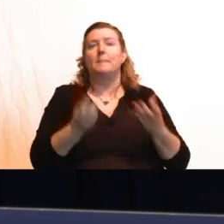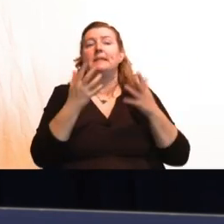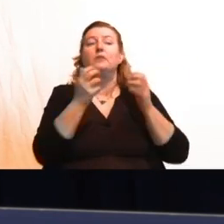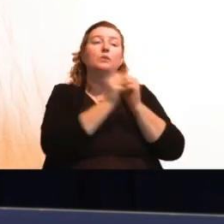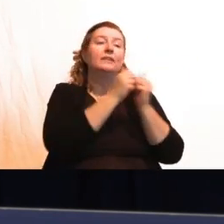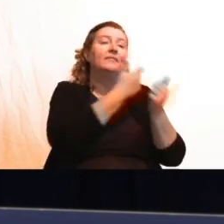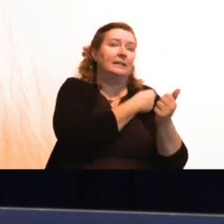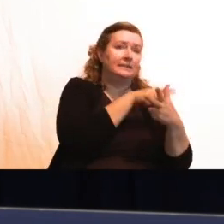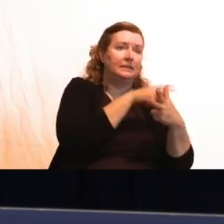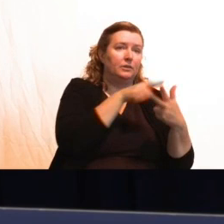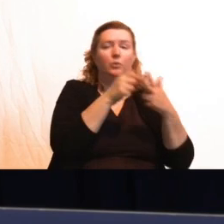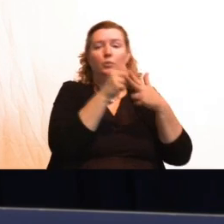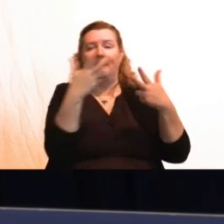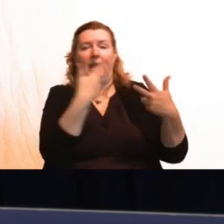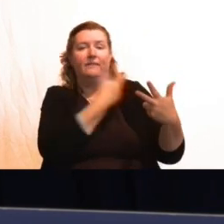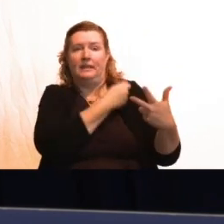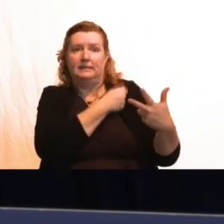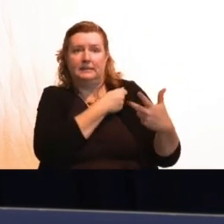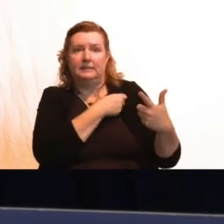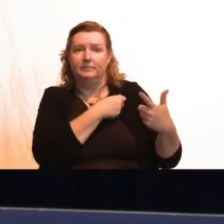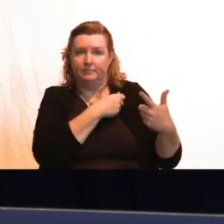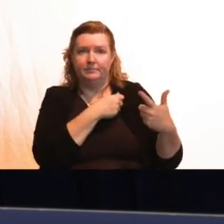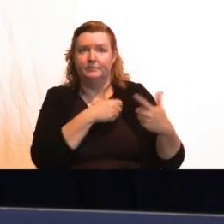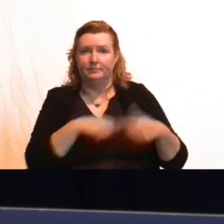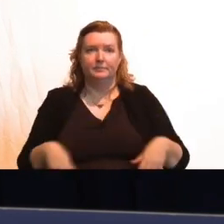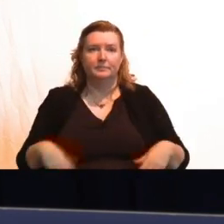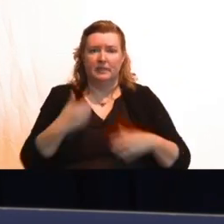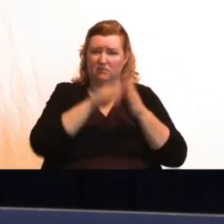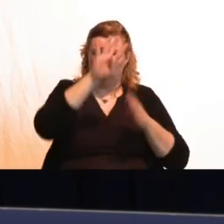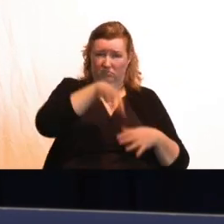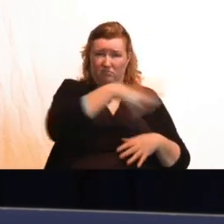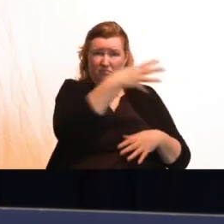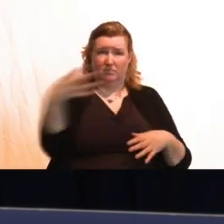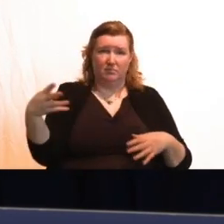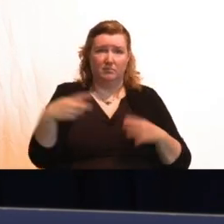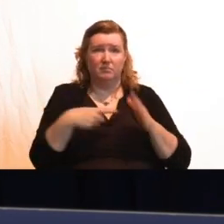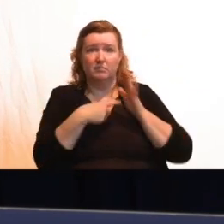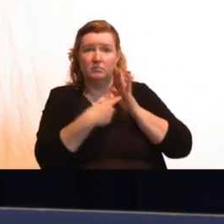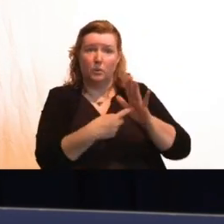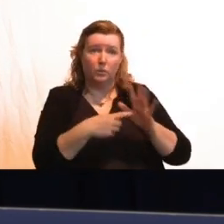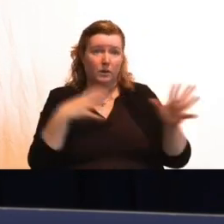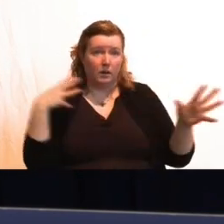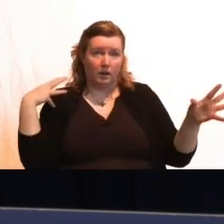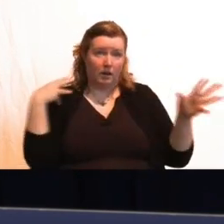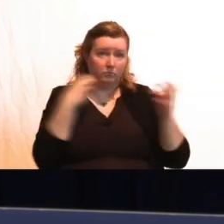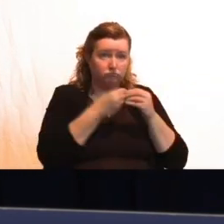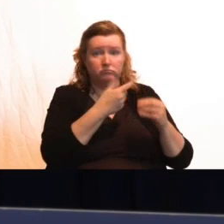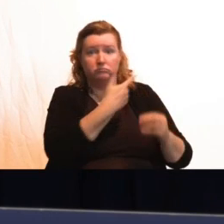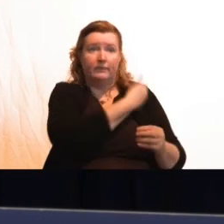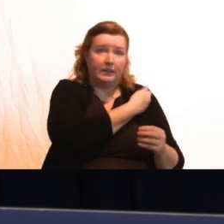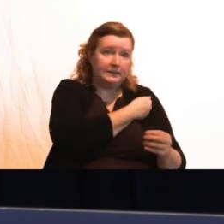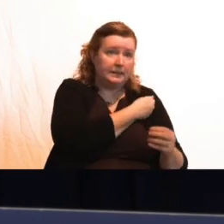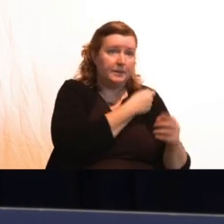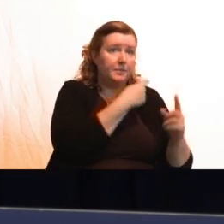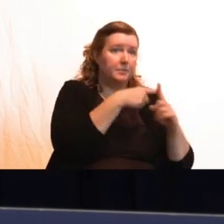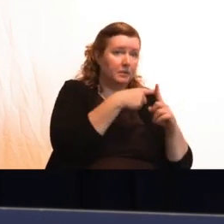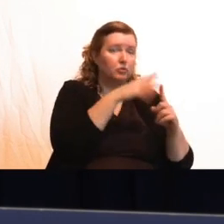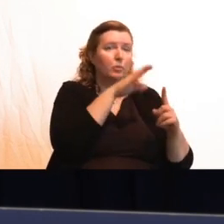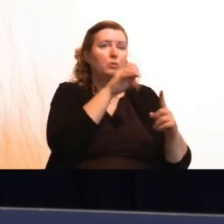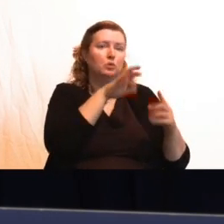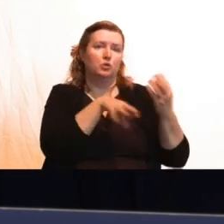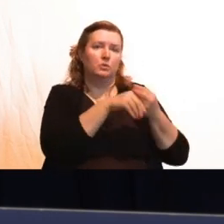that includes boosters. It includes comparisons of the risk of COVID-19 infection among